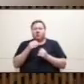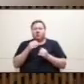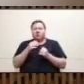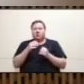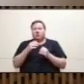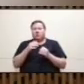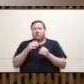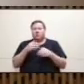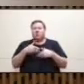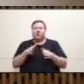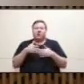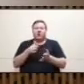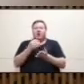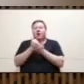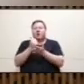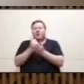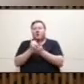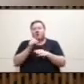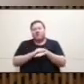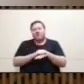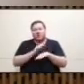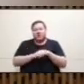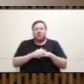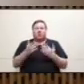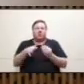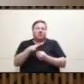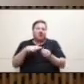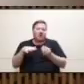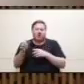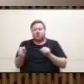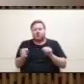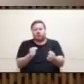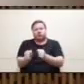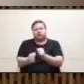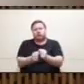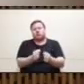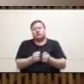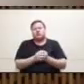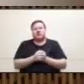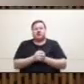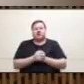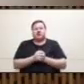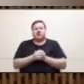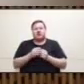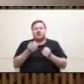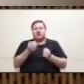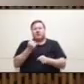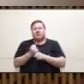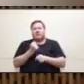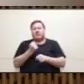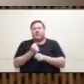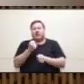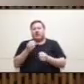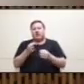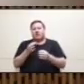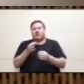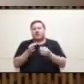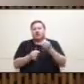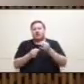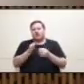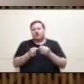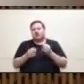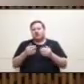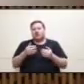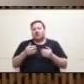nepotism in regarding to the appointment which might necessarily politicize the administration of the